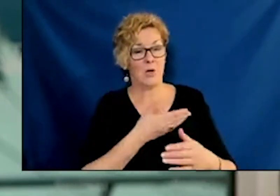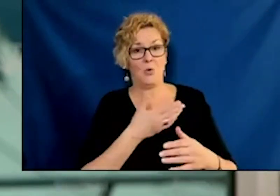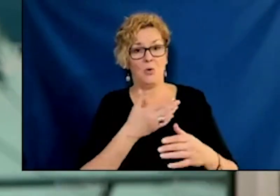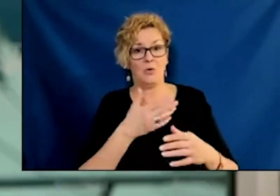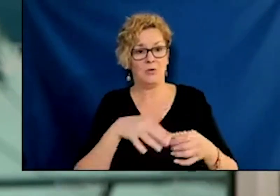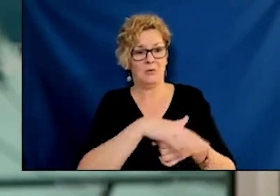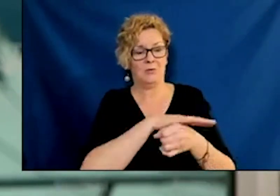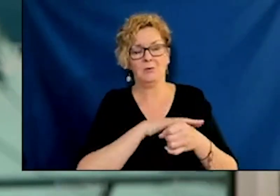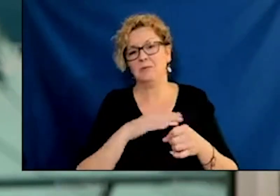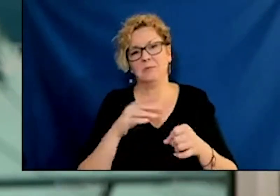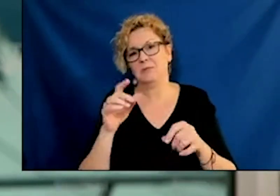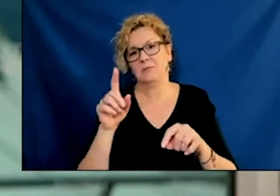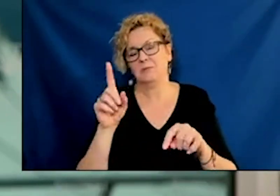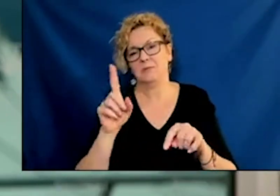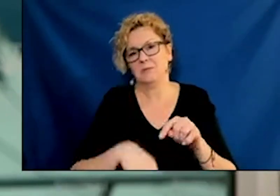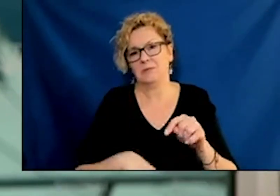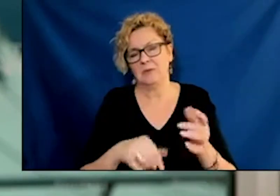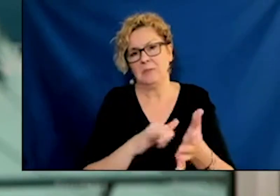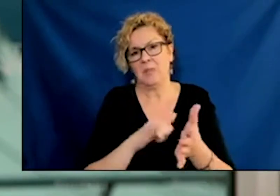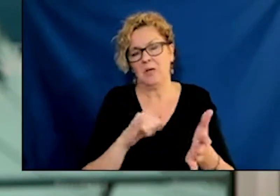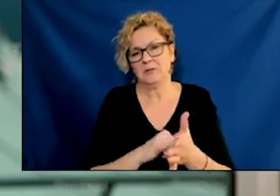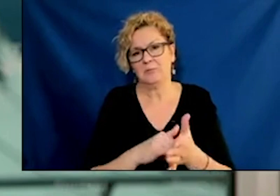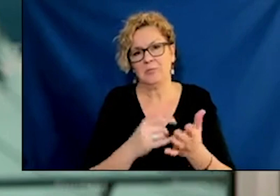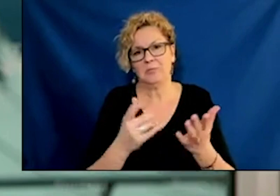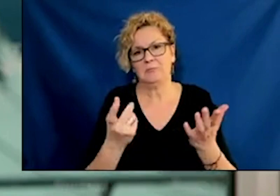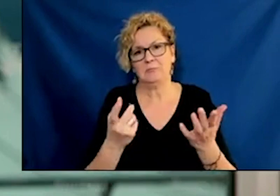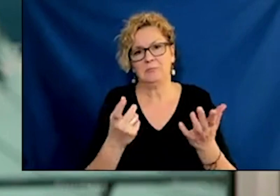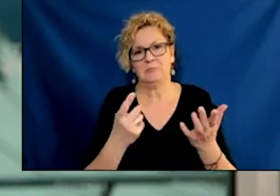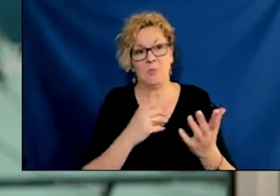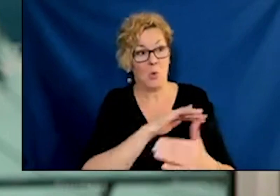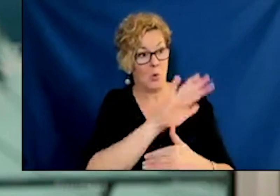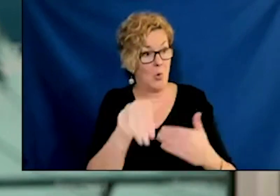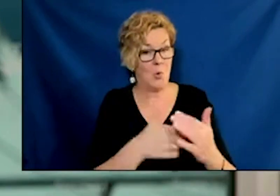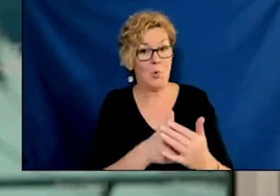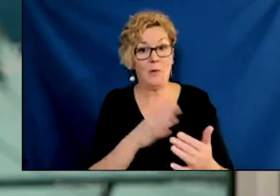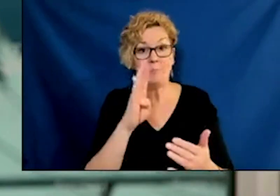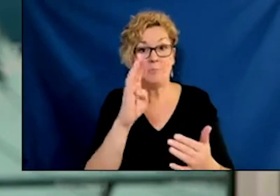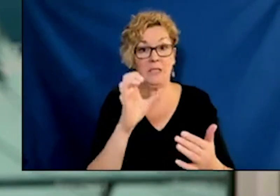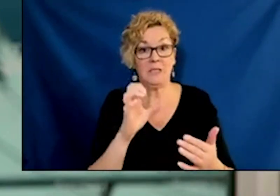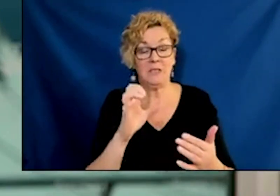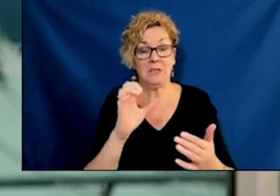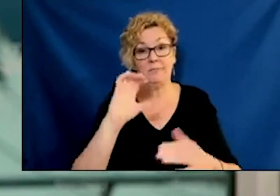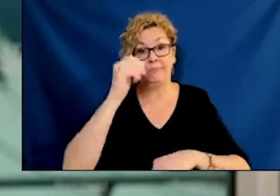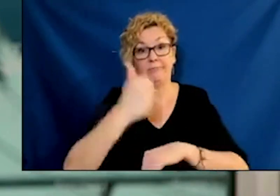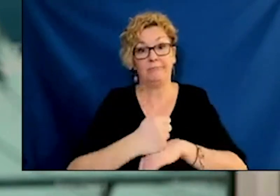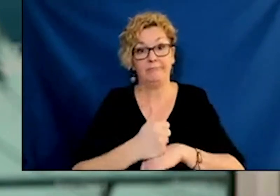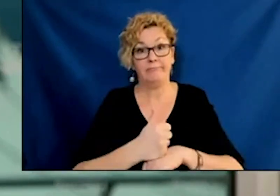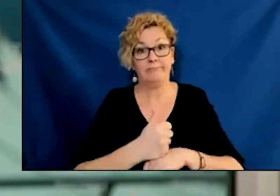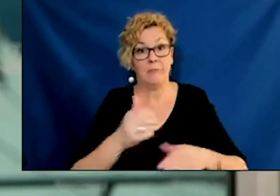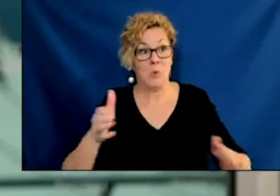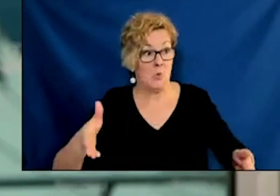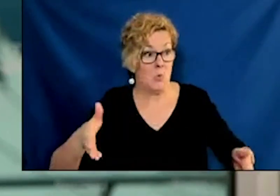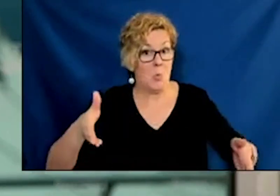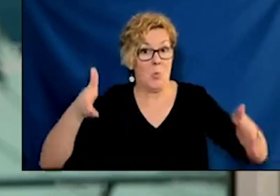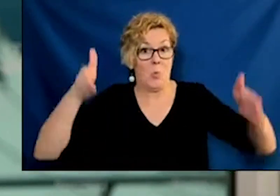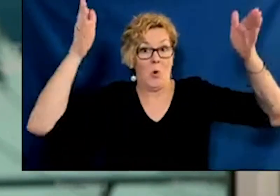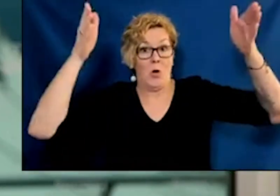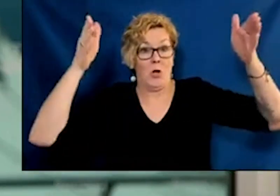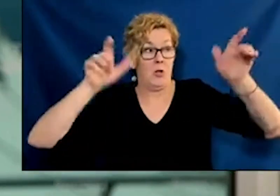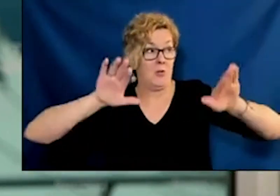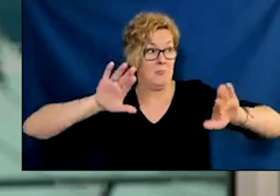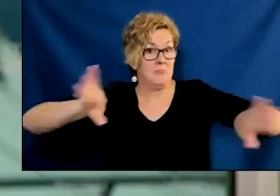travel. I think about this past winter, or I guess it was before the